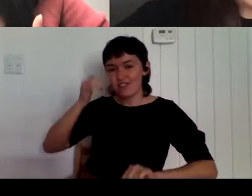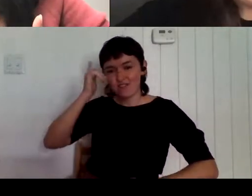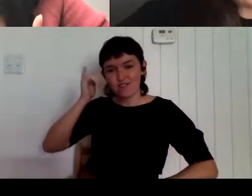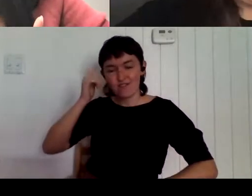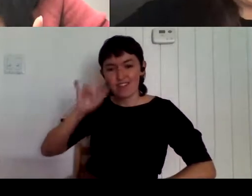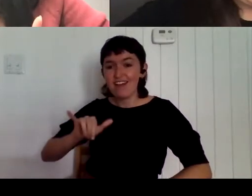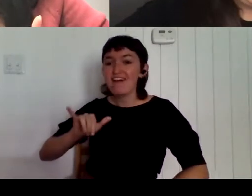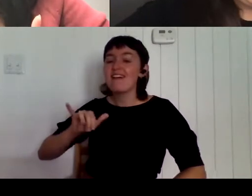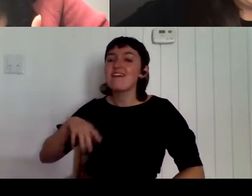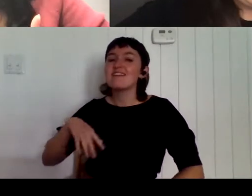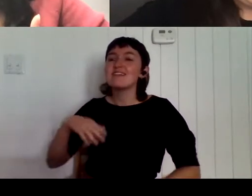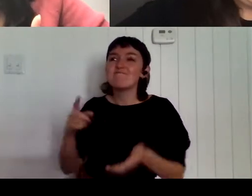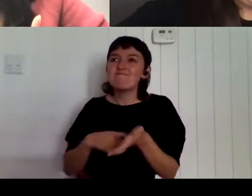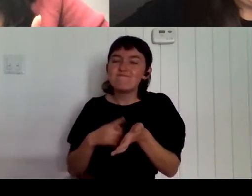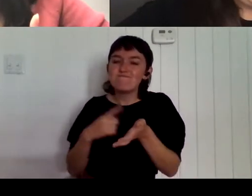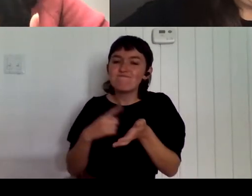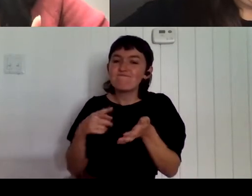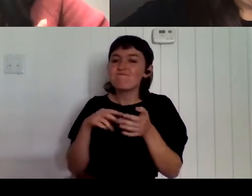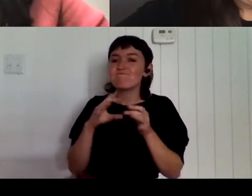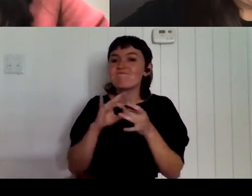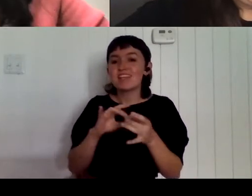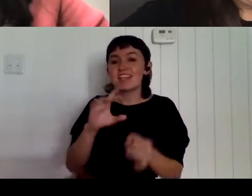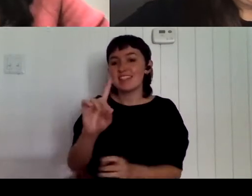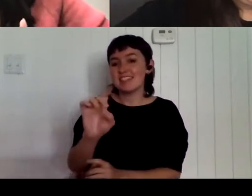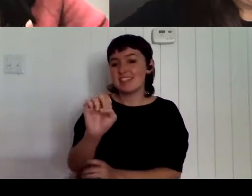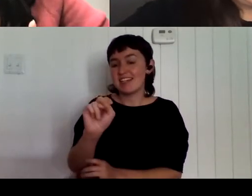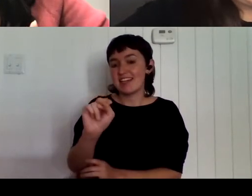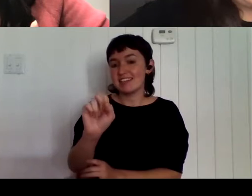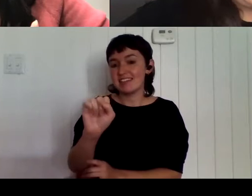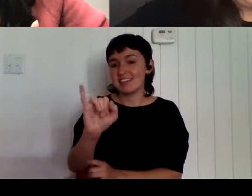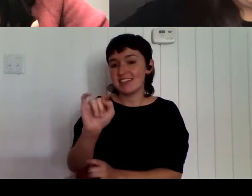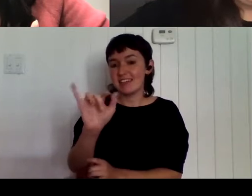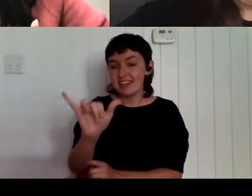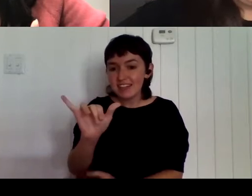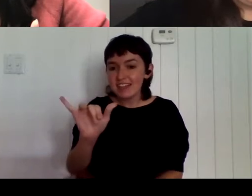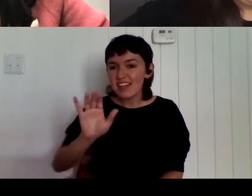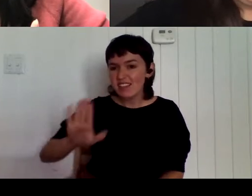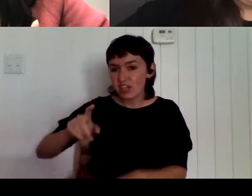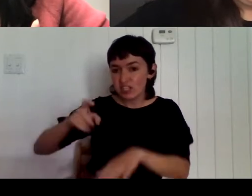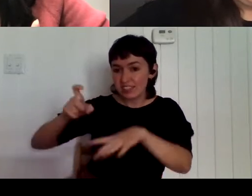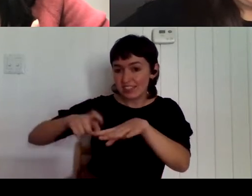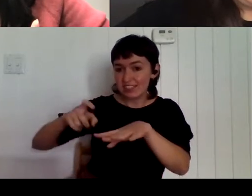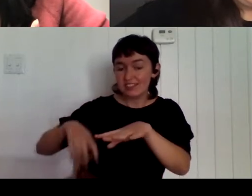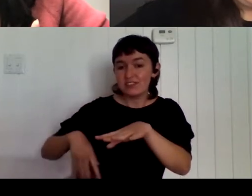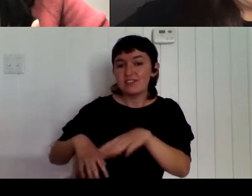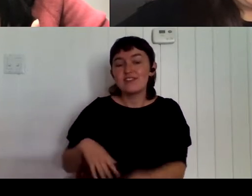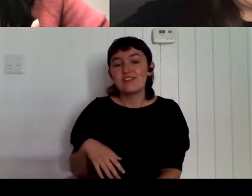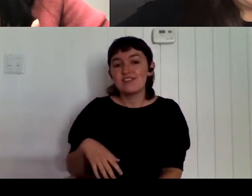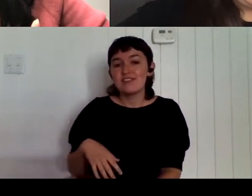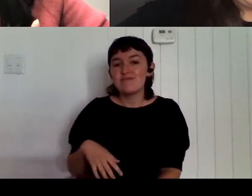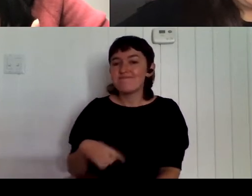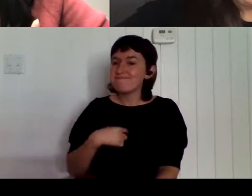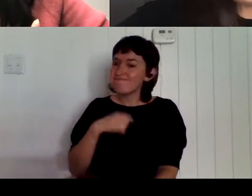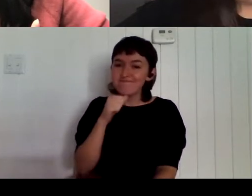nidocytes, whether or not they have a ton of them or not. Like, they all have them. But I actually don't have a great